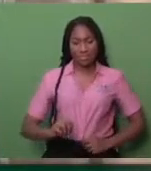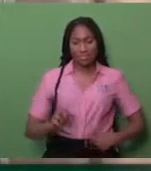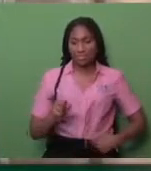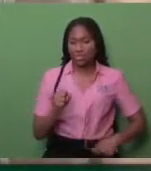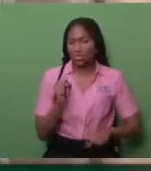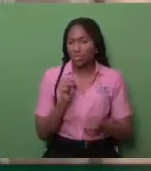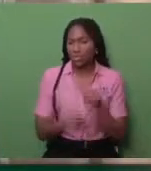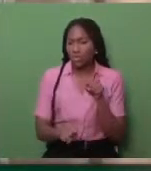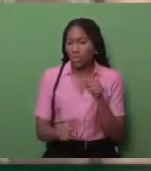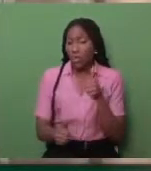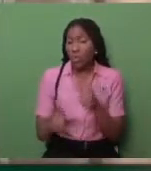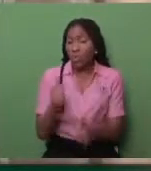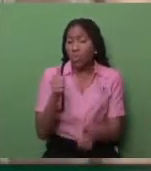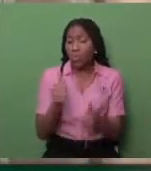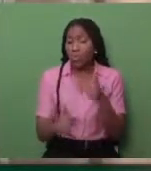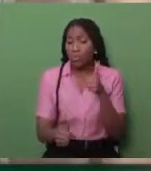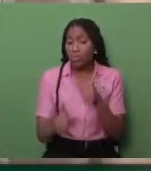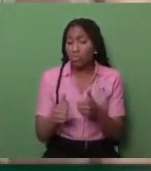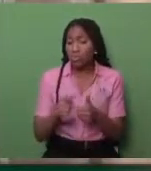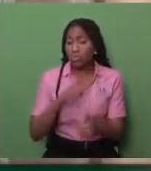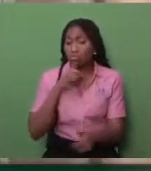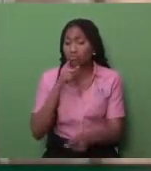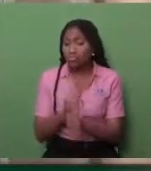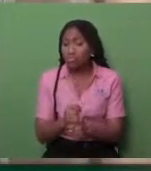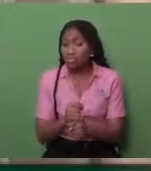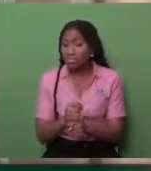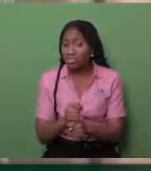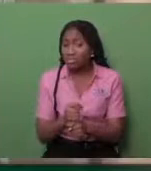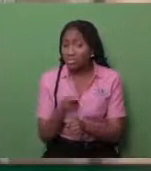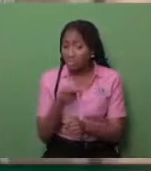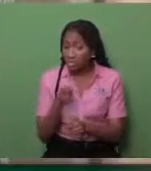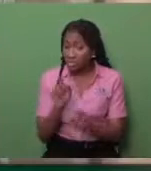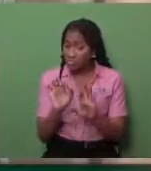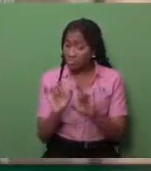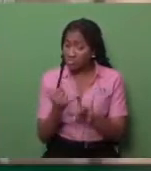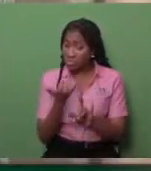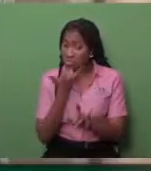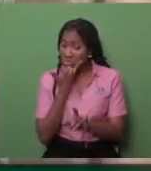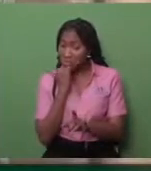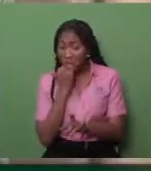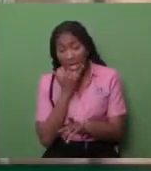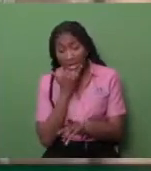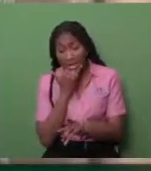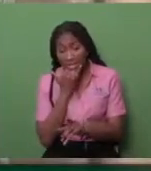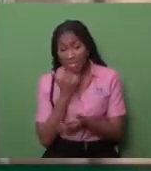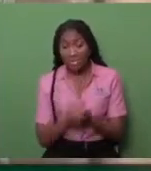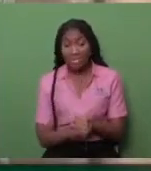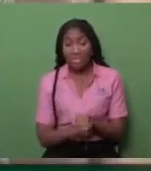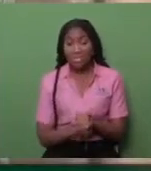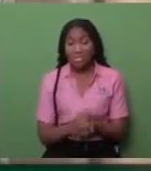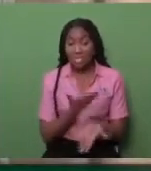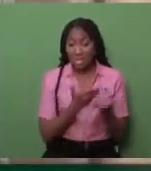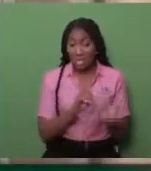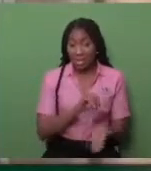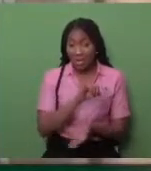Minister? Is this another typo? Does this amount to another typo